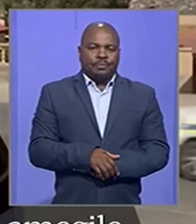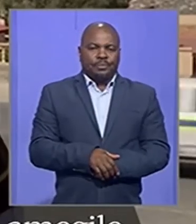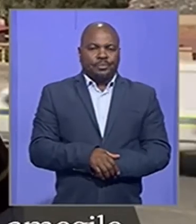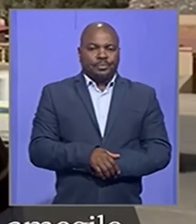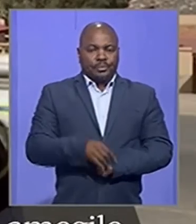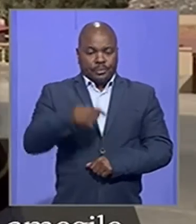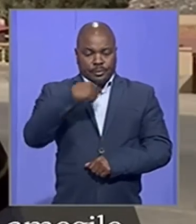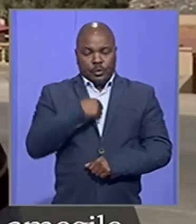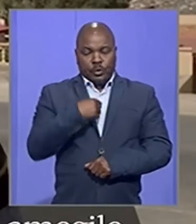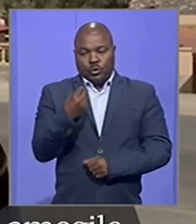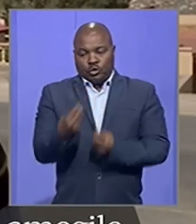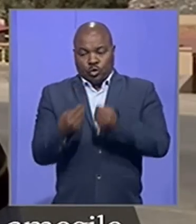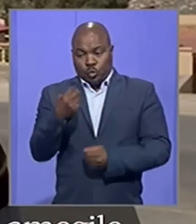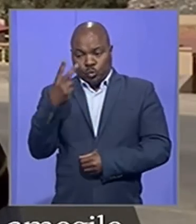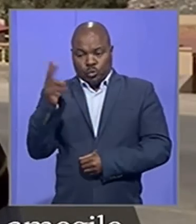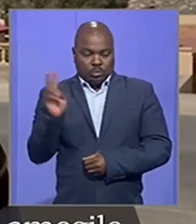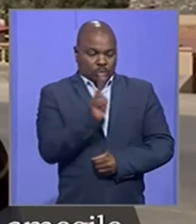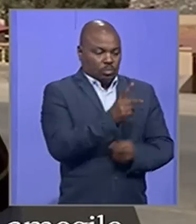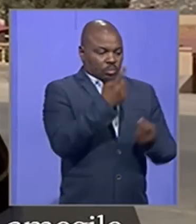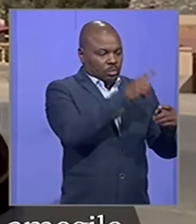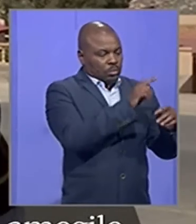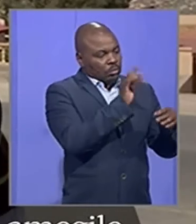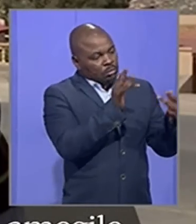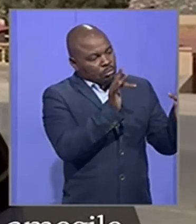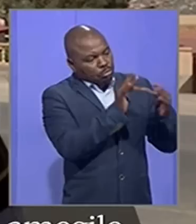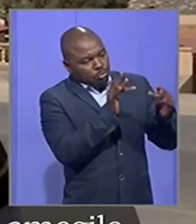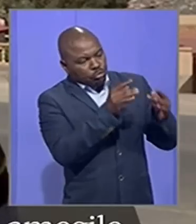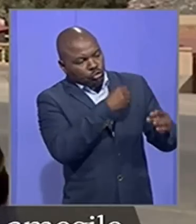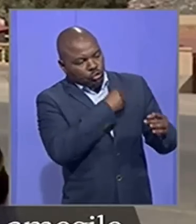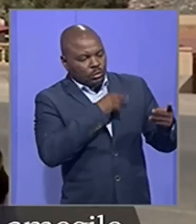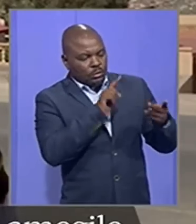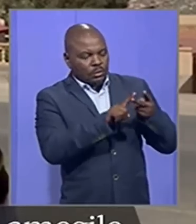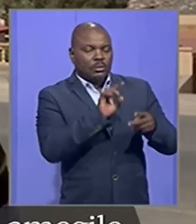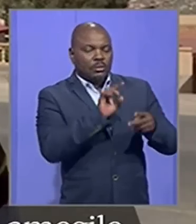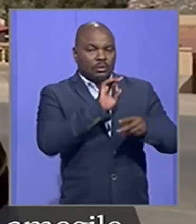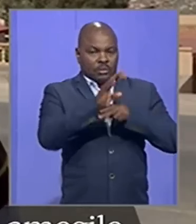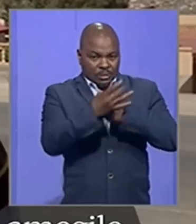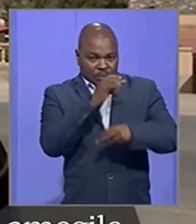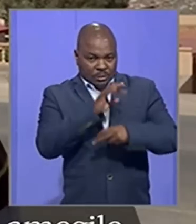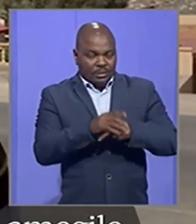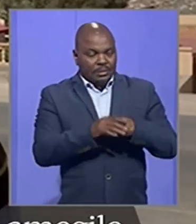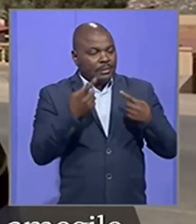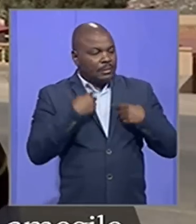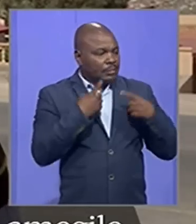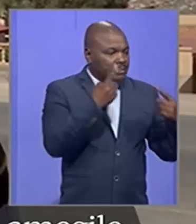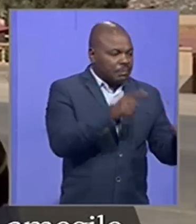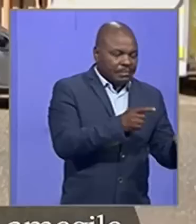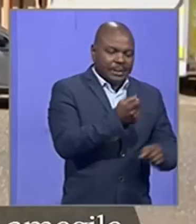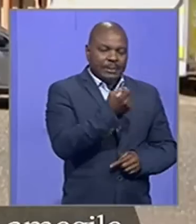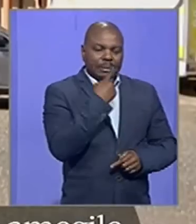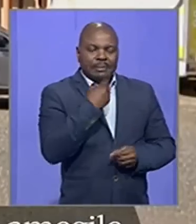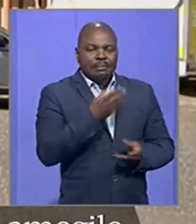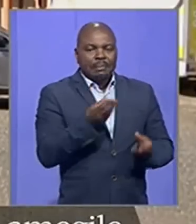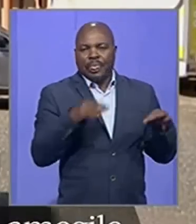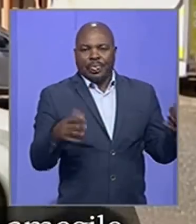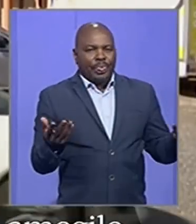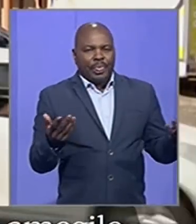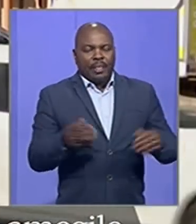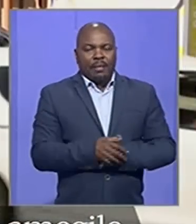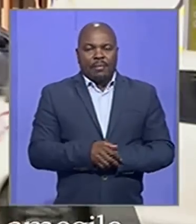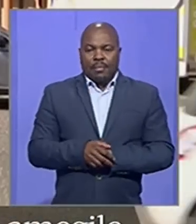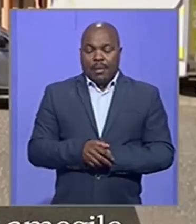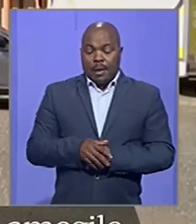I brought my 2 children for consultation and another one for counseling. We didn't even get medication. Kgoro ya maphelo